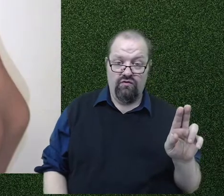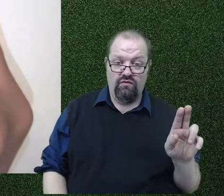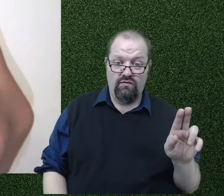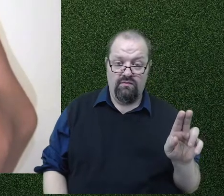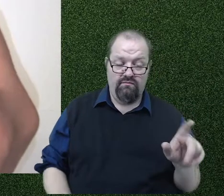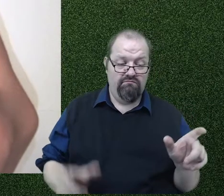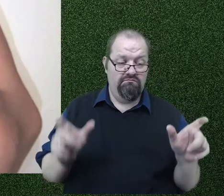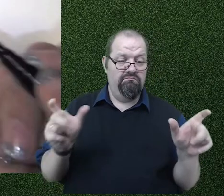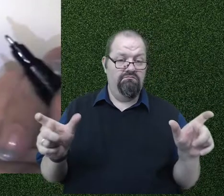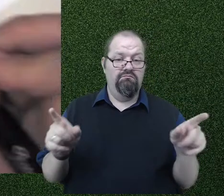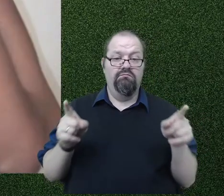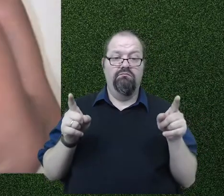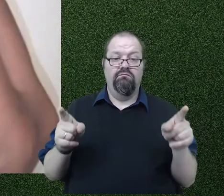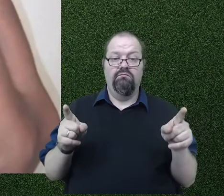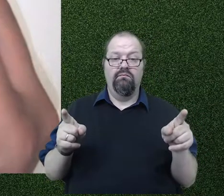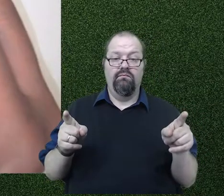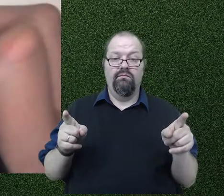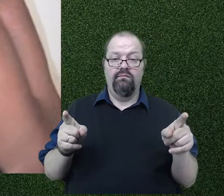are both